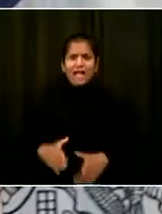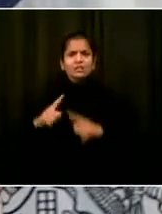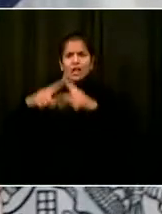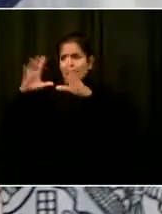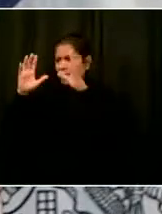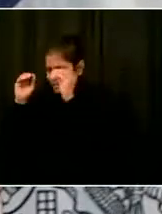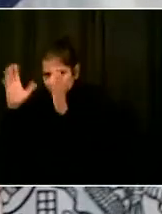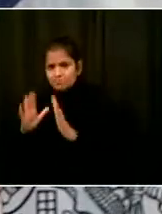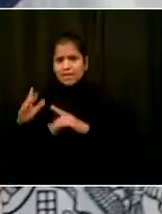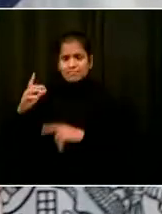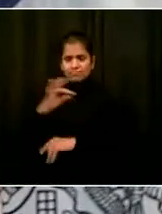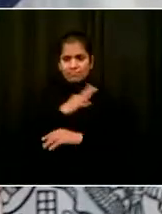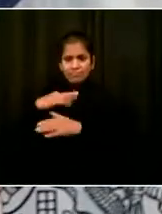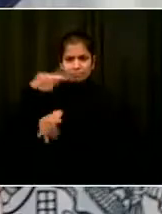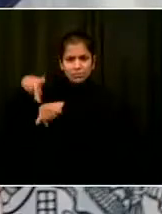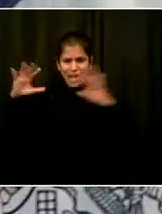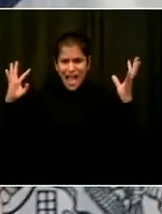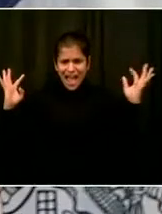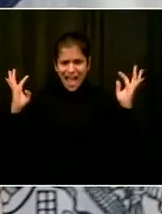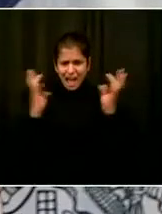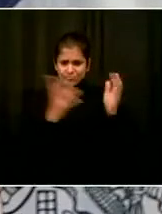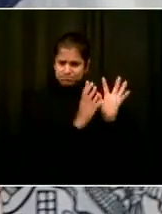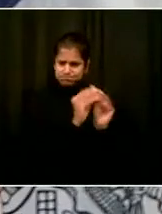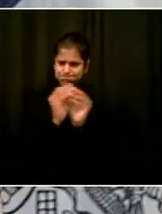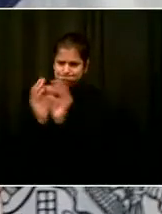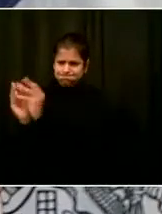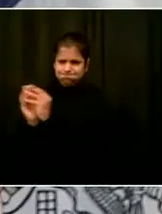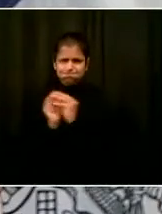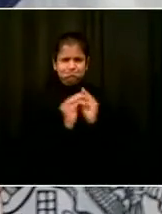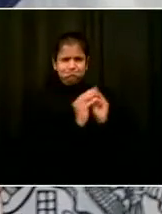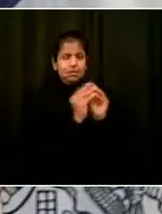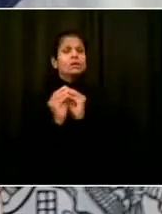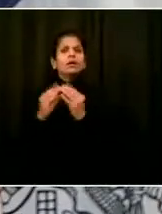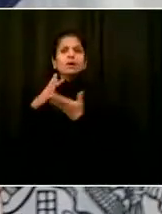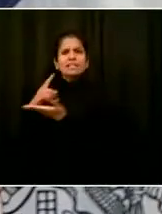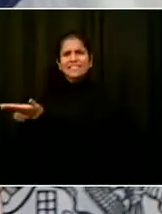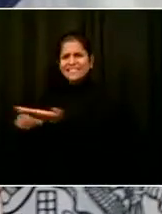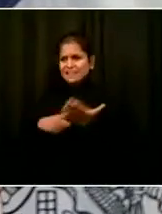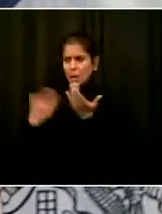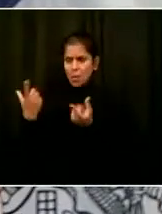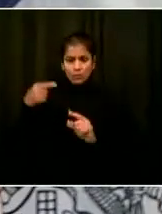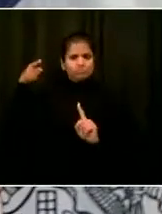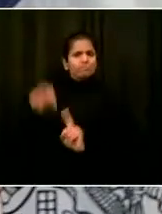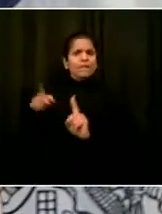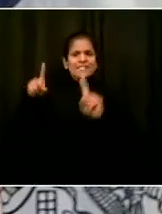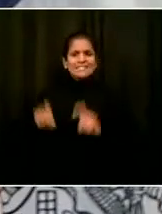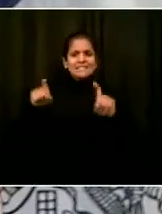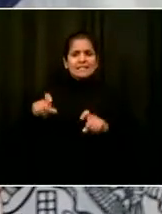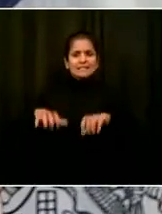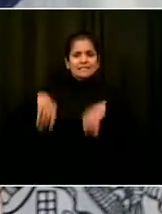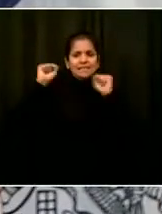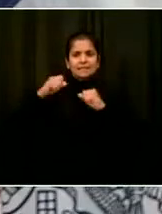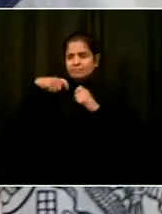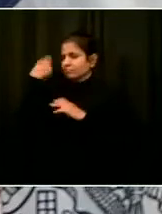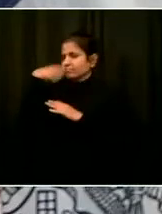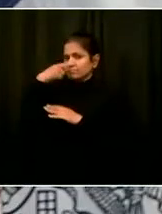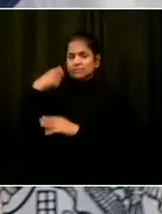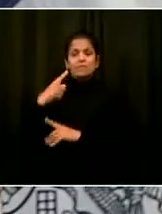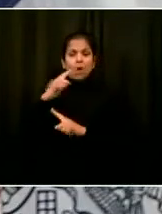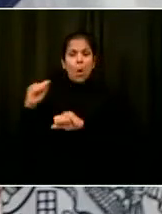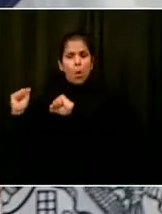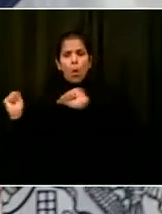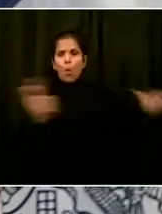testing capacity and our uh Deputy Mayor Melanie hardzog has been in the lead of that our director of operations